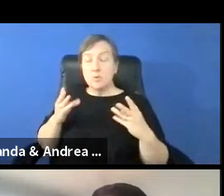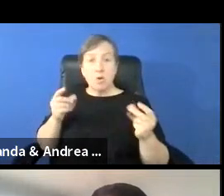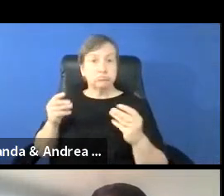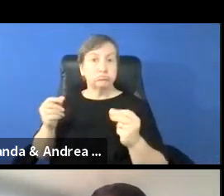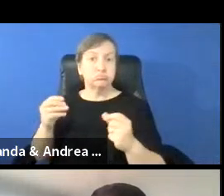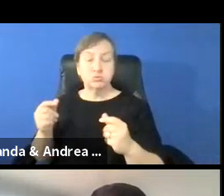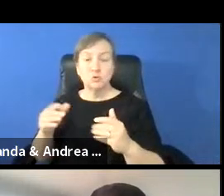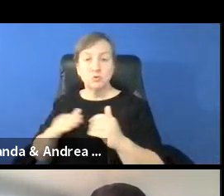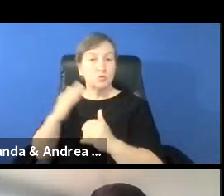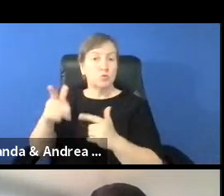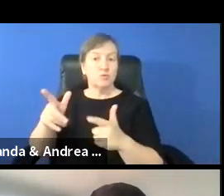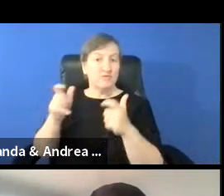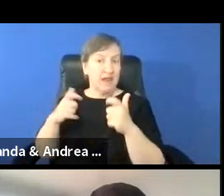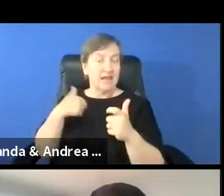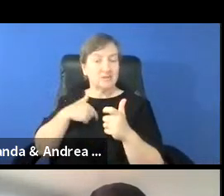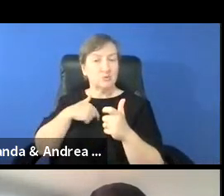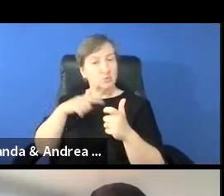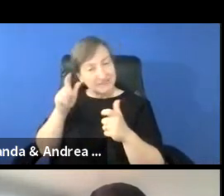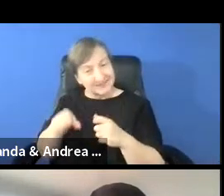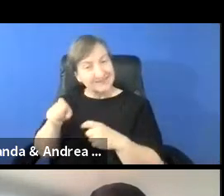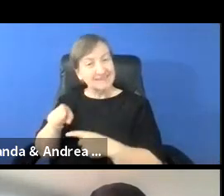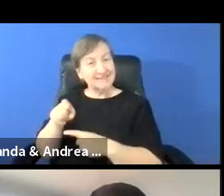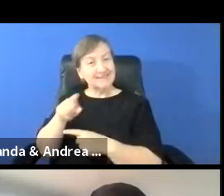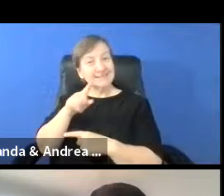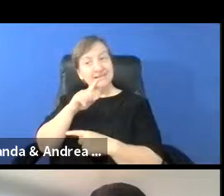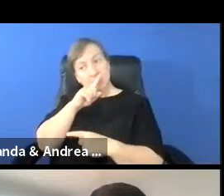we really need to kind of be very